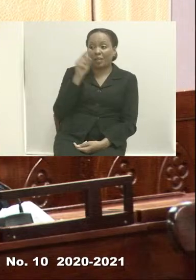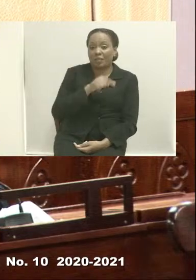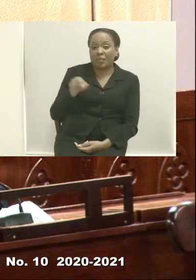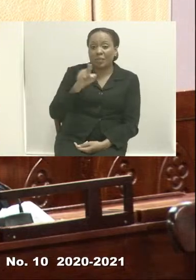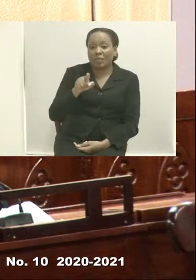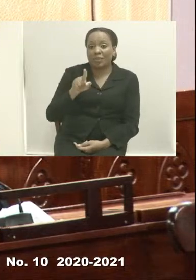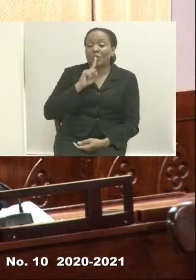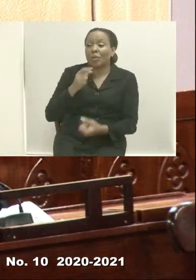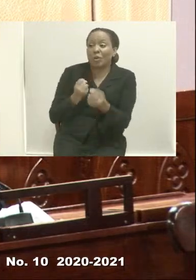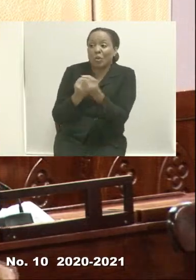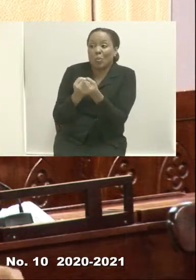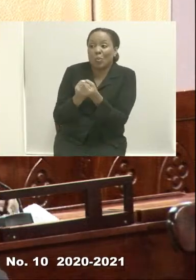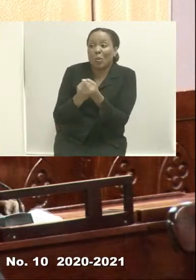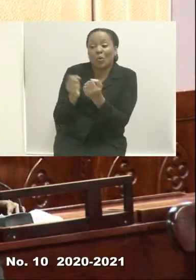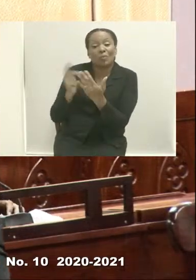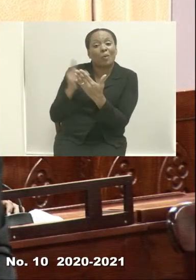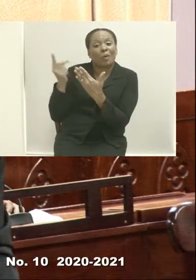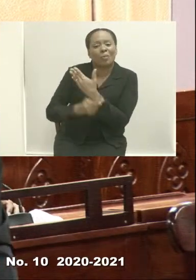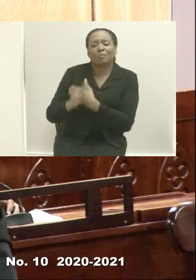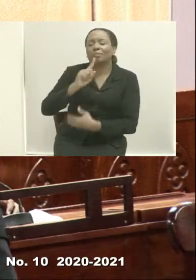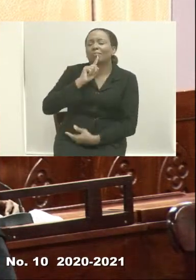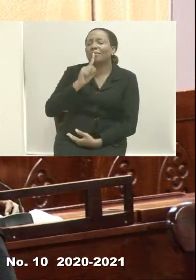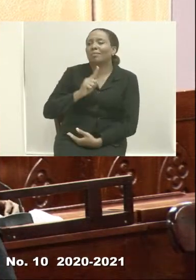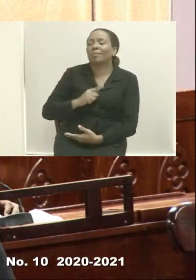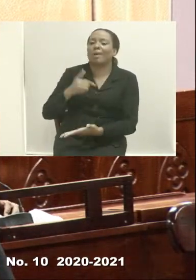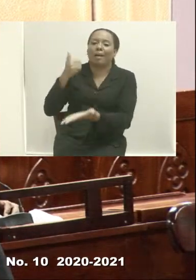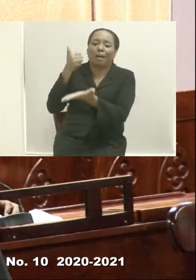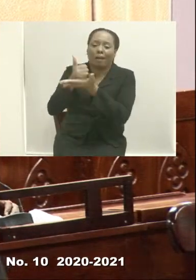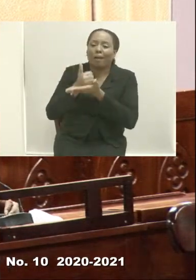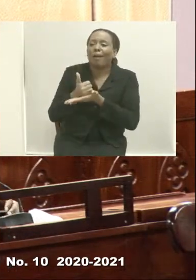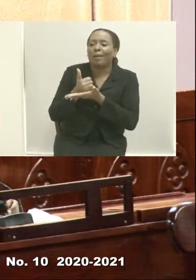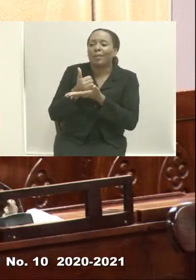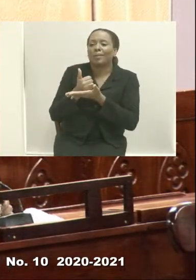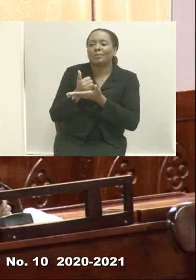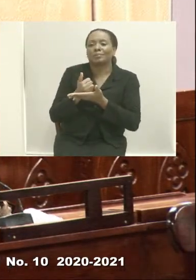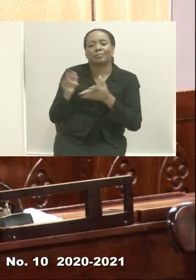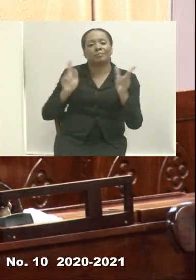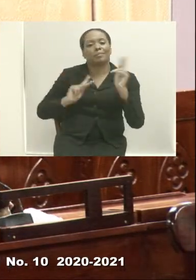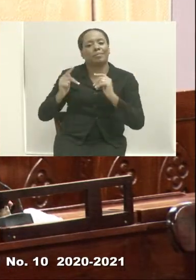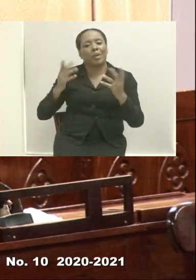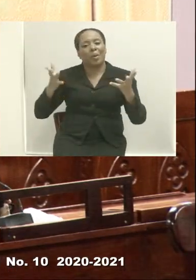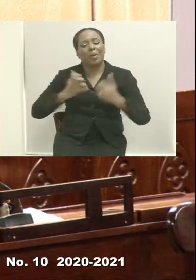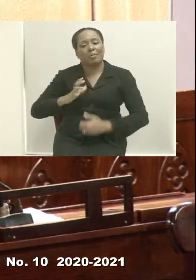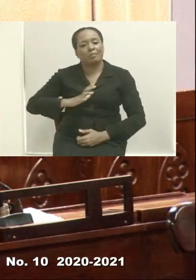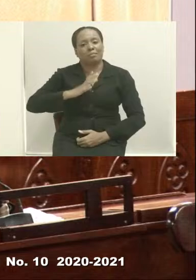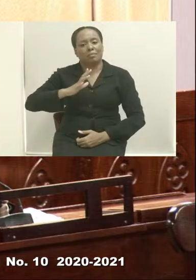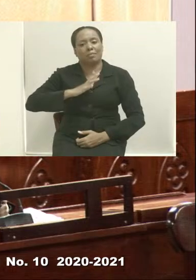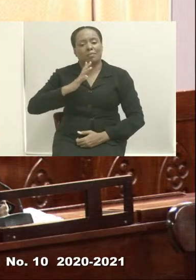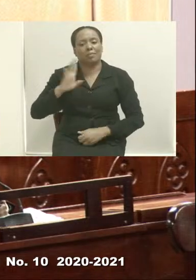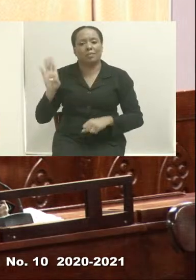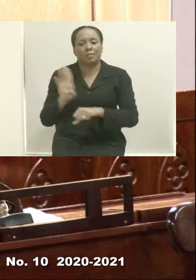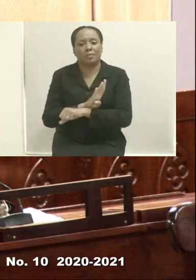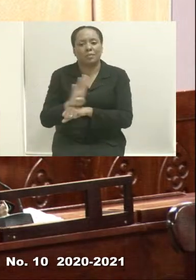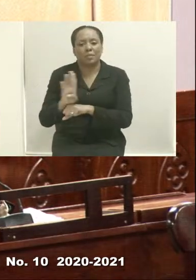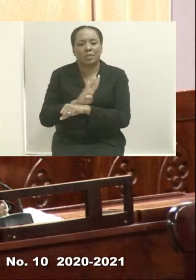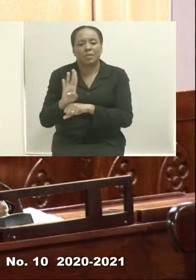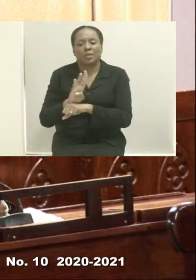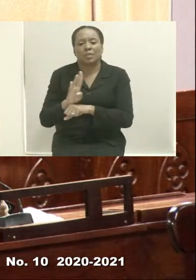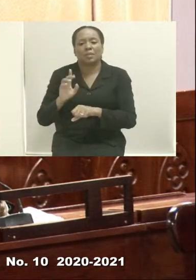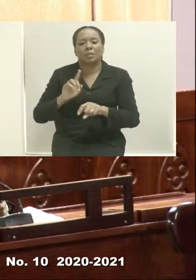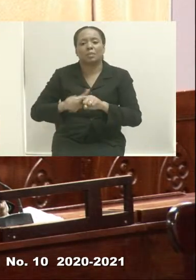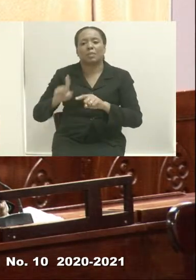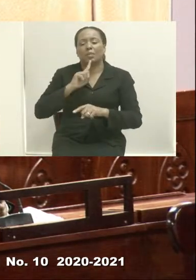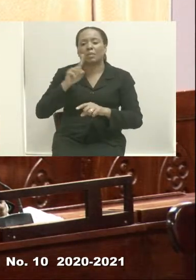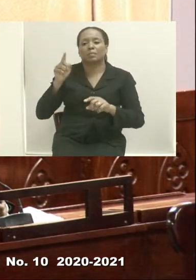I think it would be very helpful, because a number of them would like to formalize, but that is probably one of the main concerns.